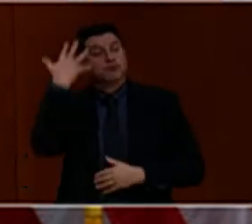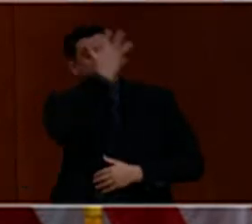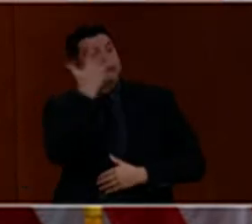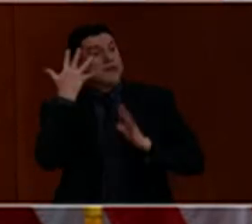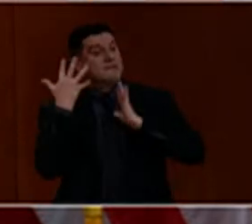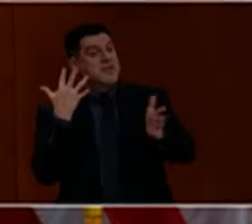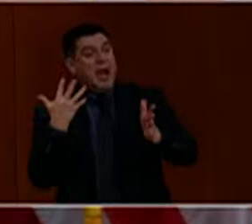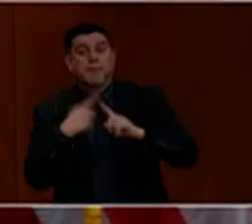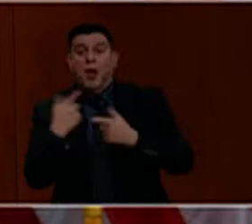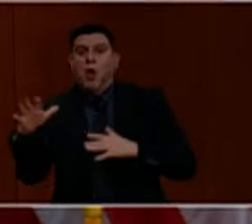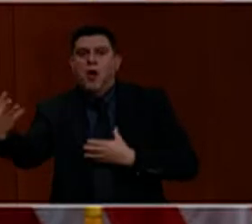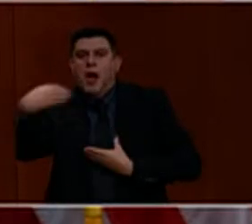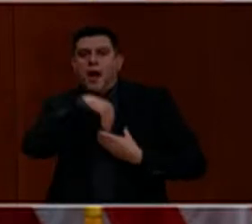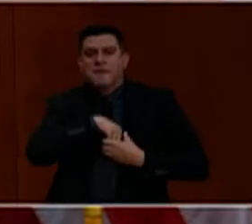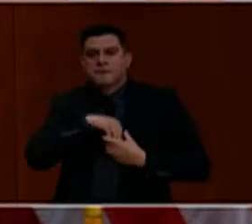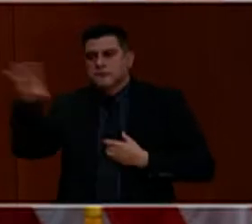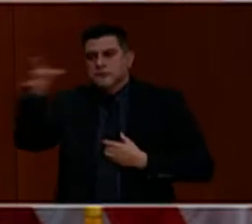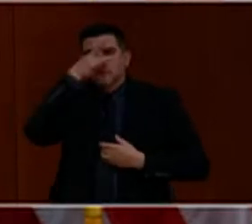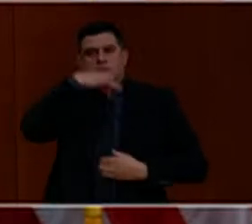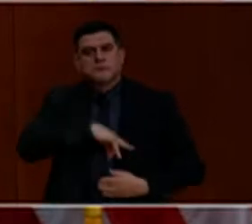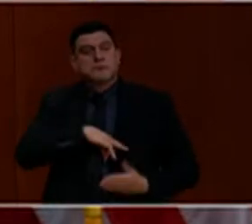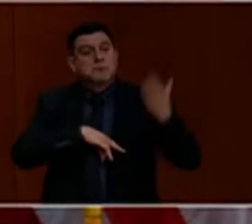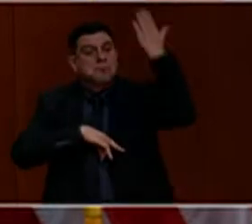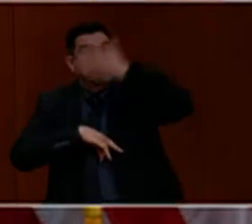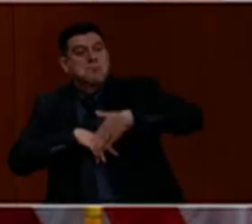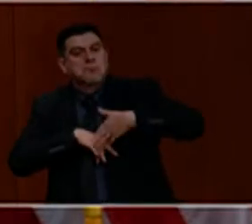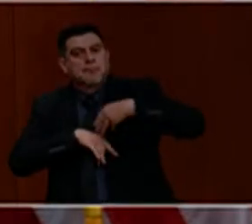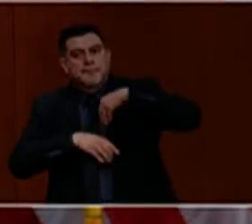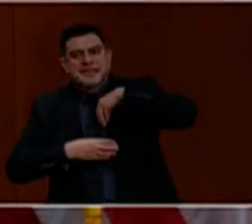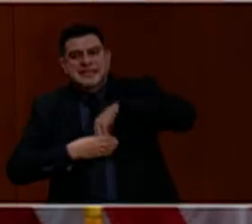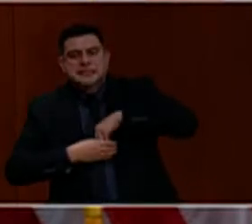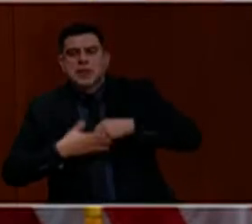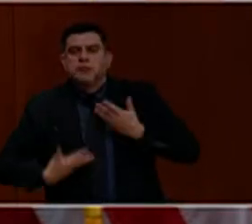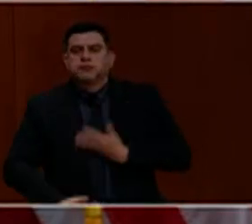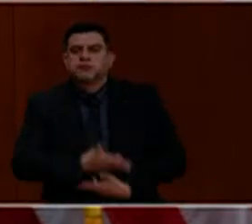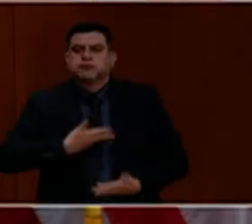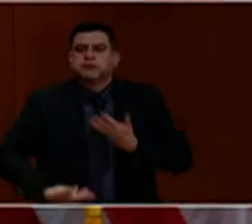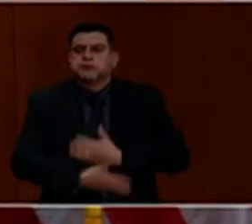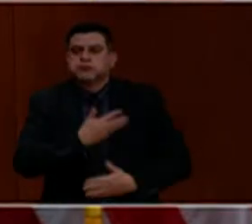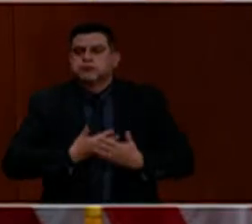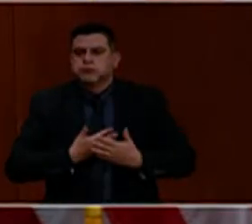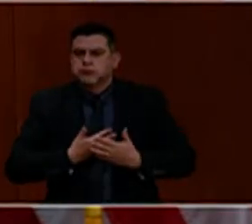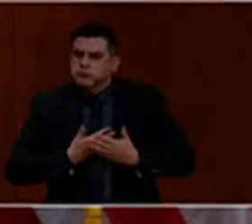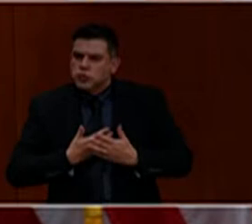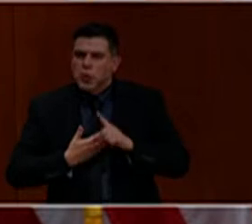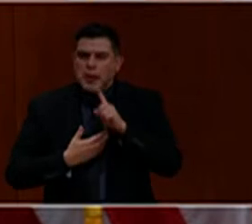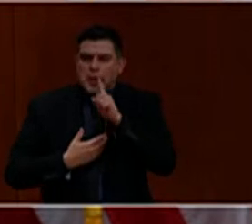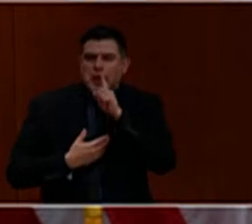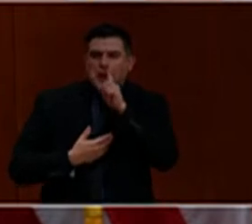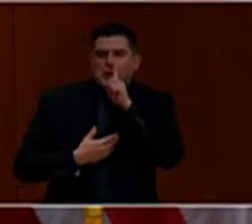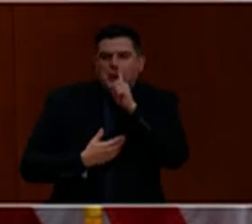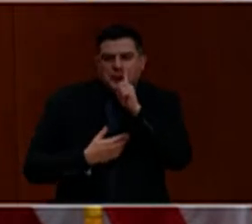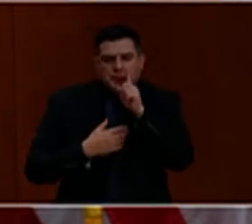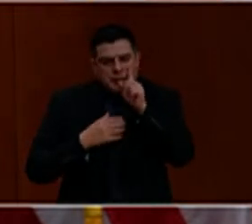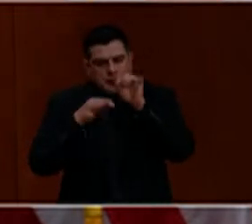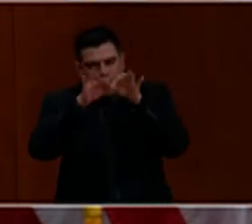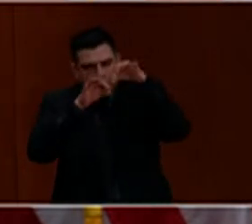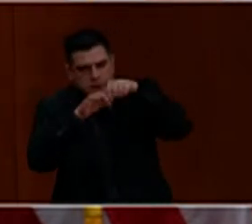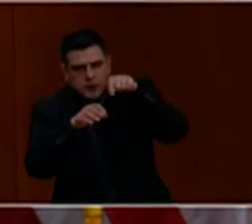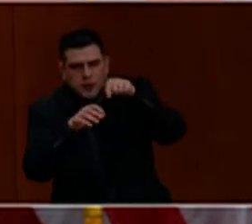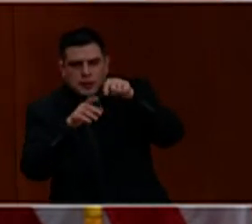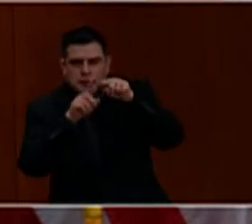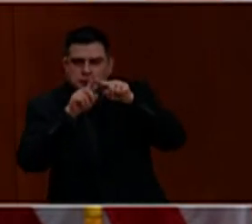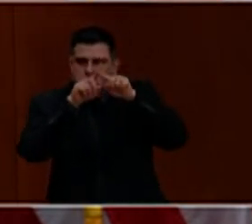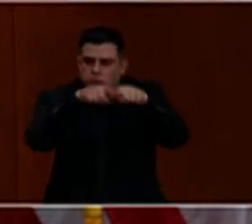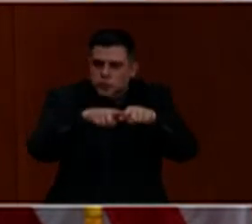not is not something that PCR test can tell you. Well, if somebody's showing up to this ED with COVID-like illness and they